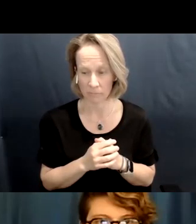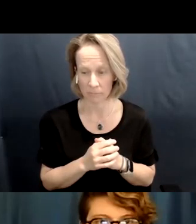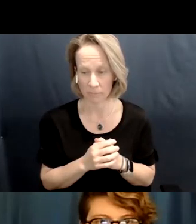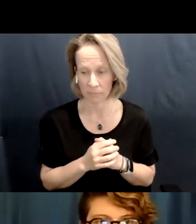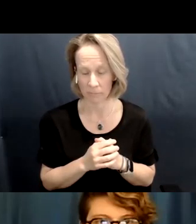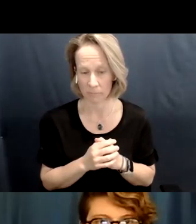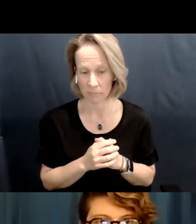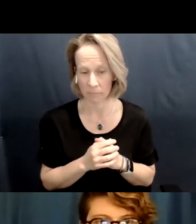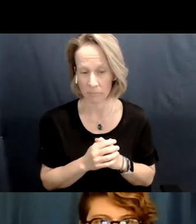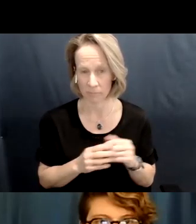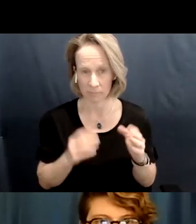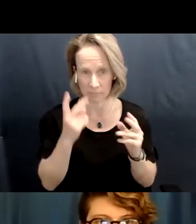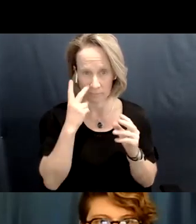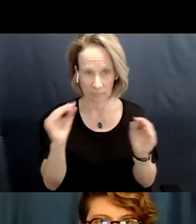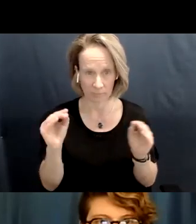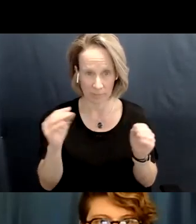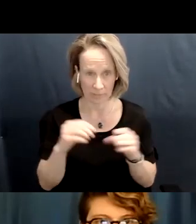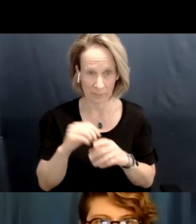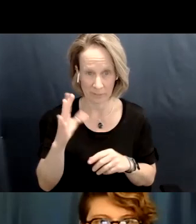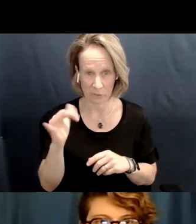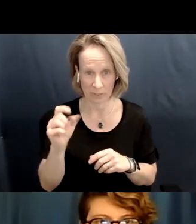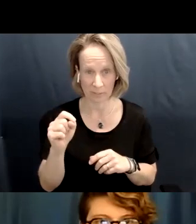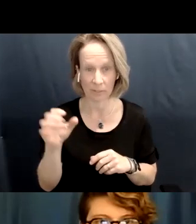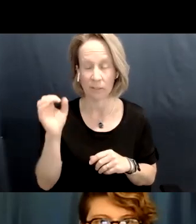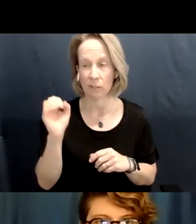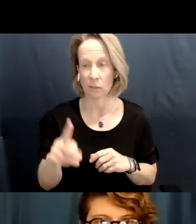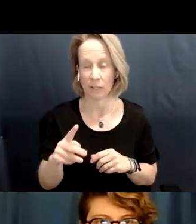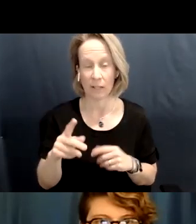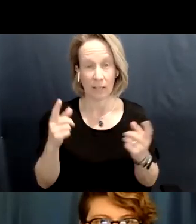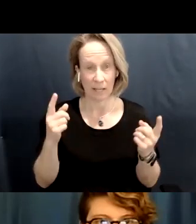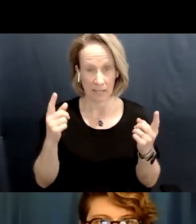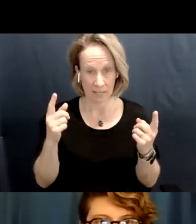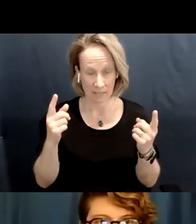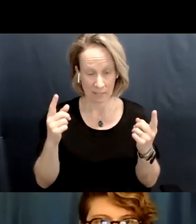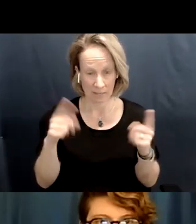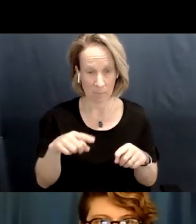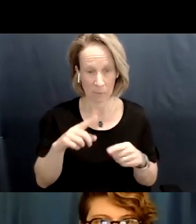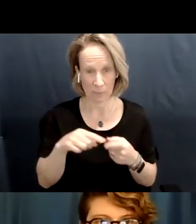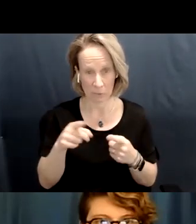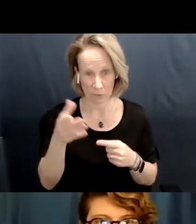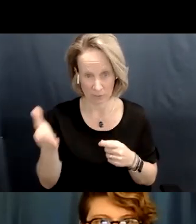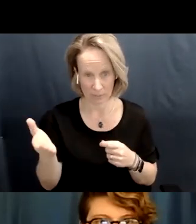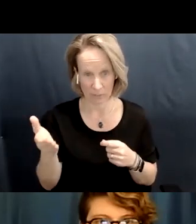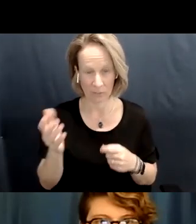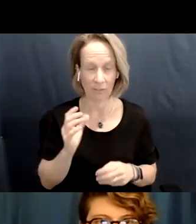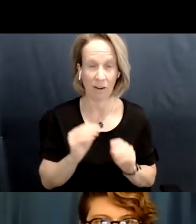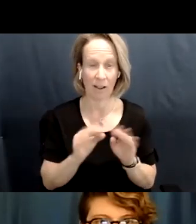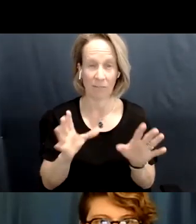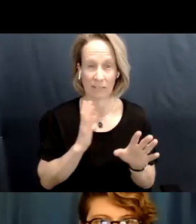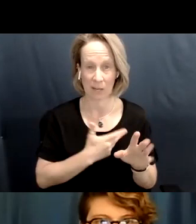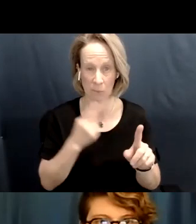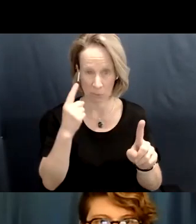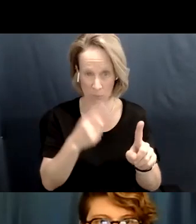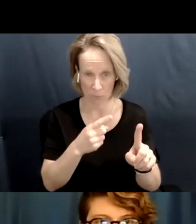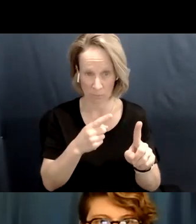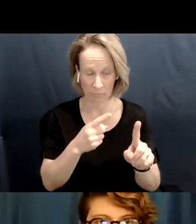Cool, I don't see any yet. And so when you're in this space, obviously our goal here is for folks to